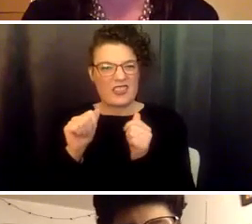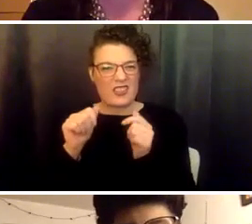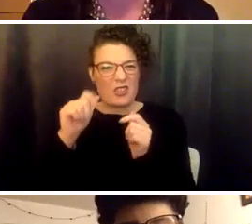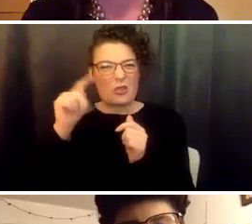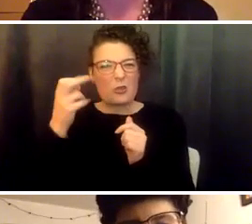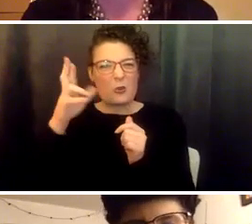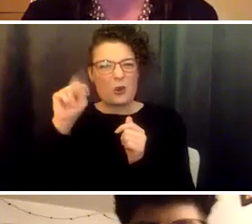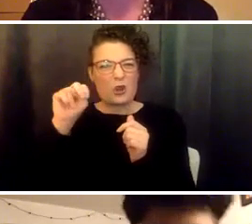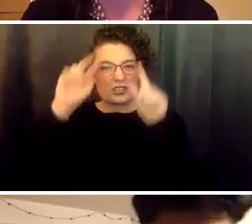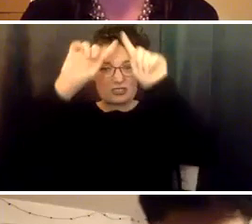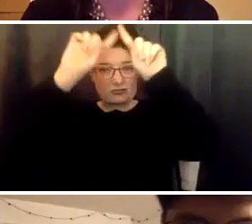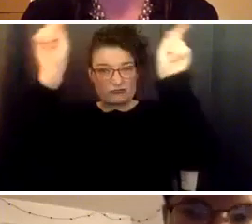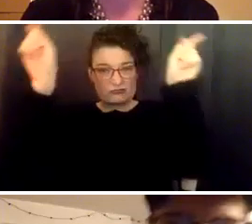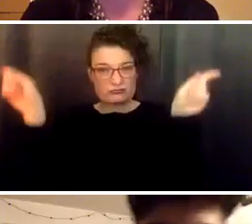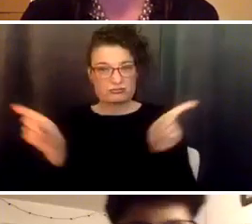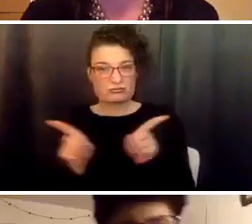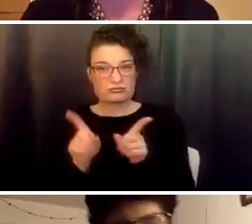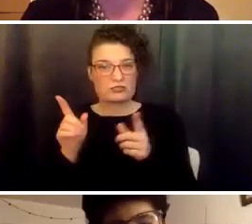surrounding Chavela.